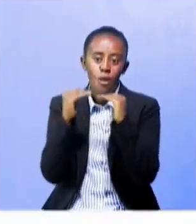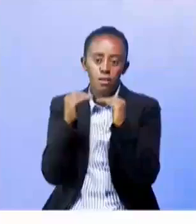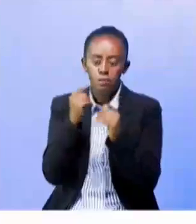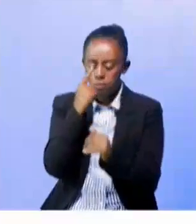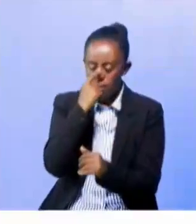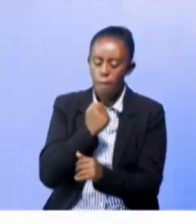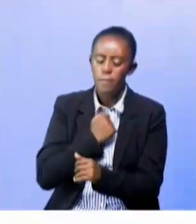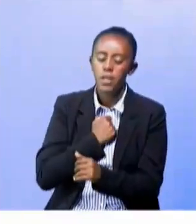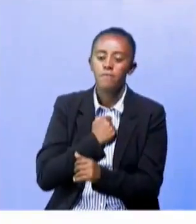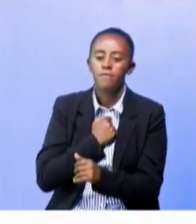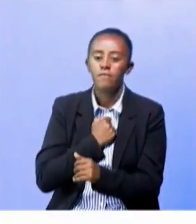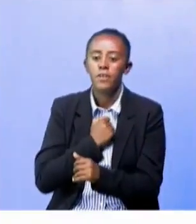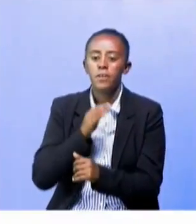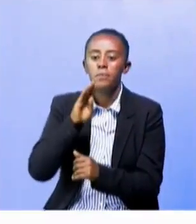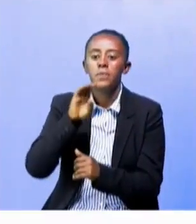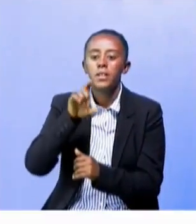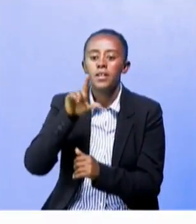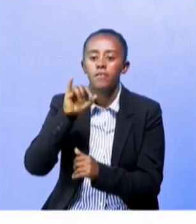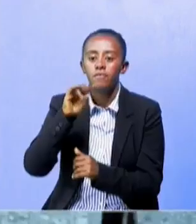believe